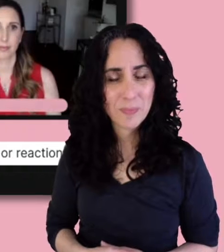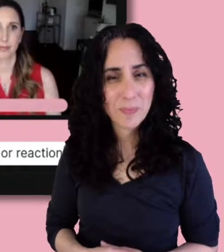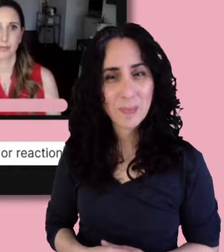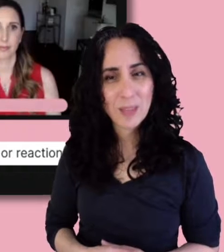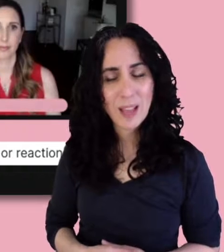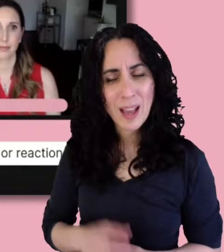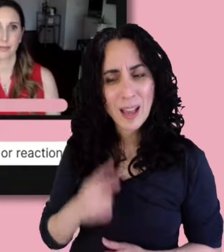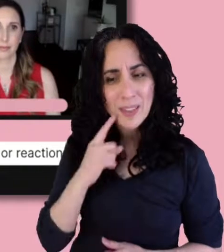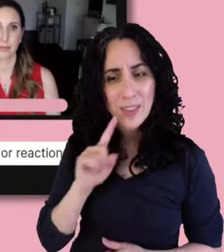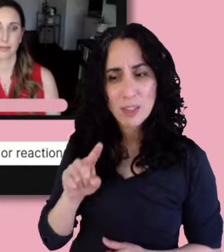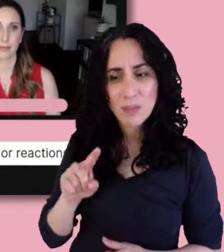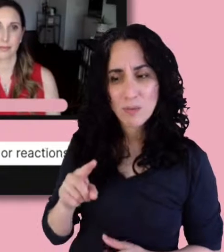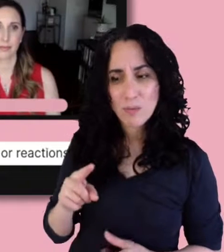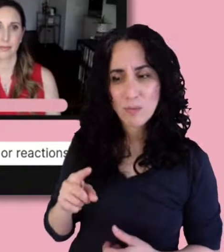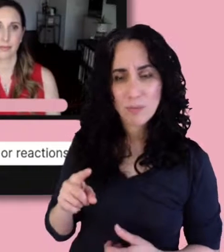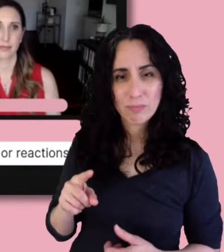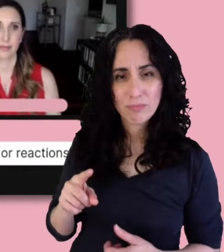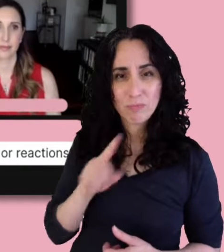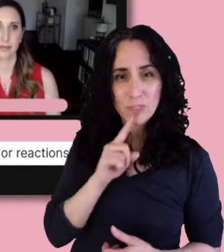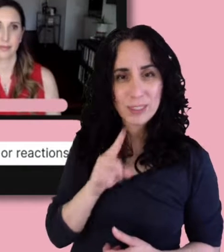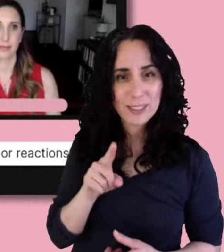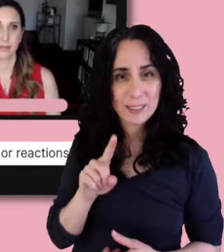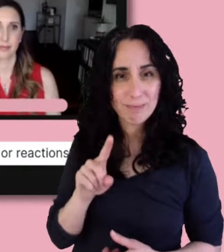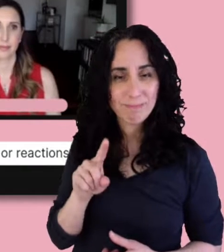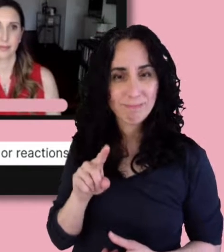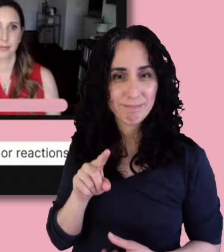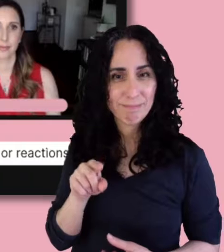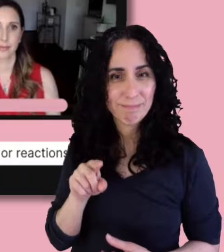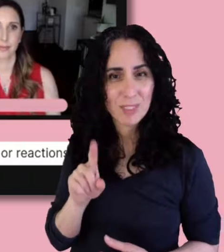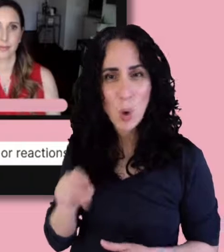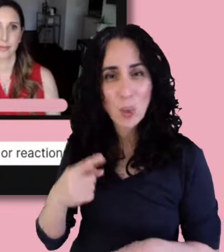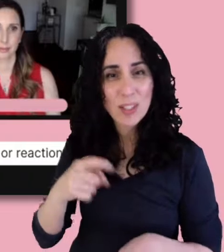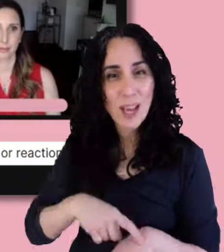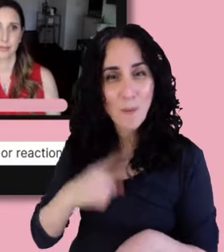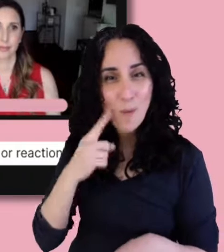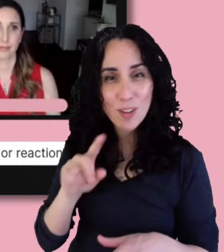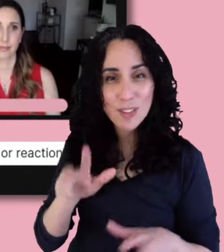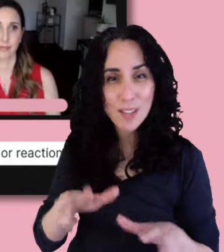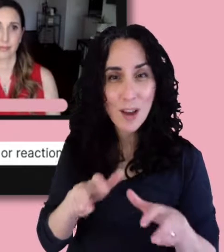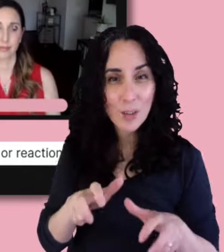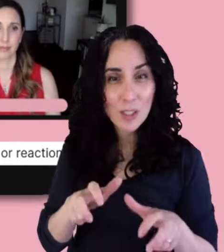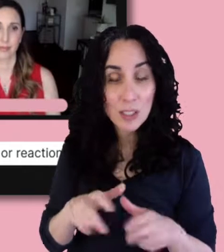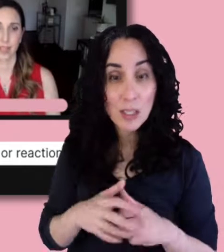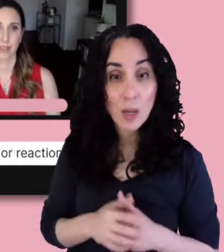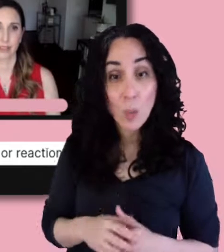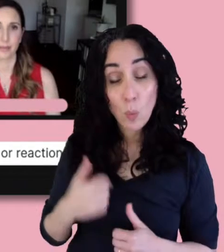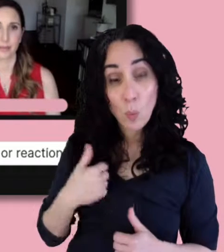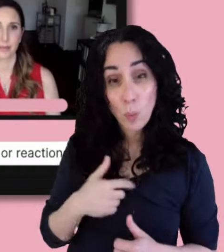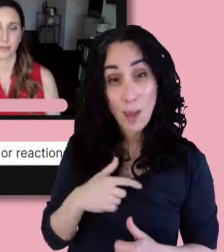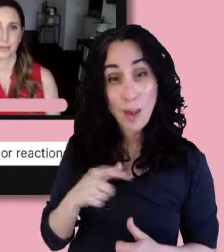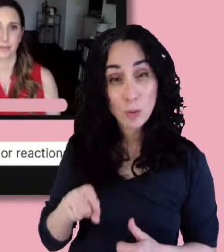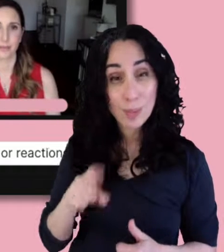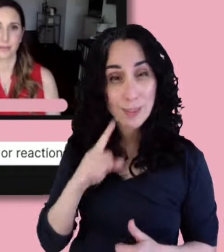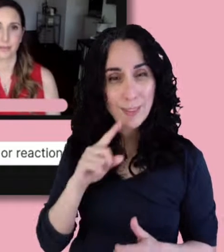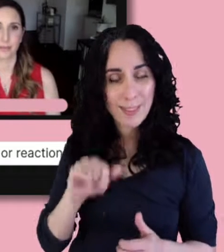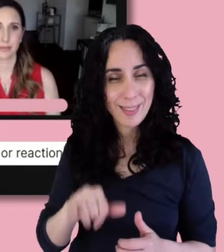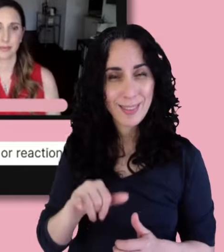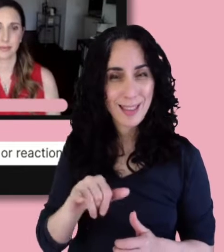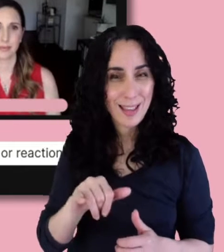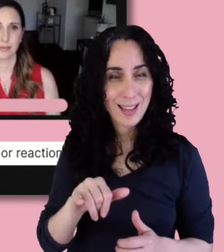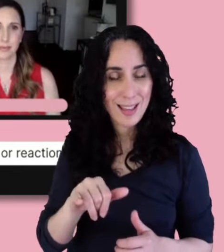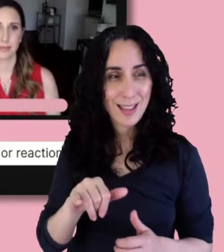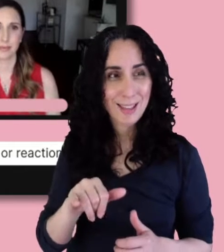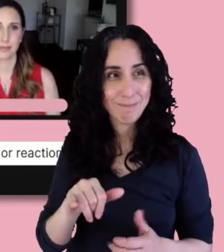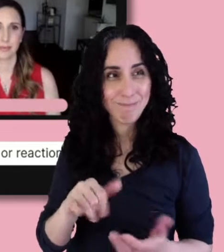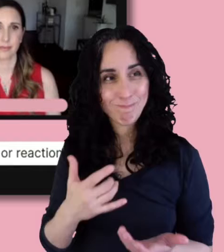um, this is the only time when it's okay to be selfish. Selfish is not, we have to take that